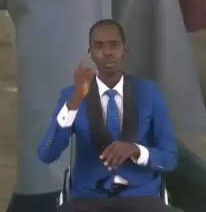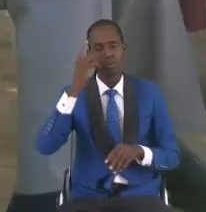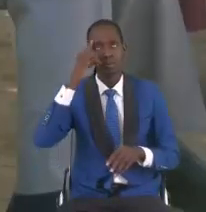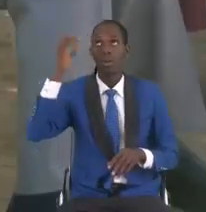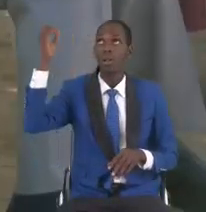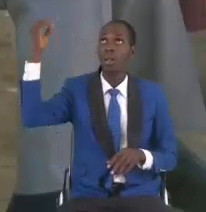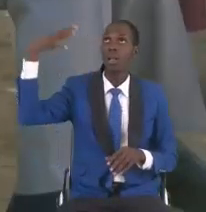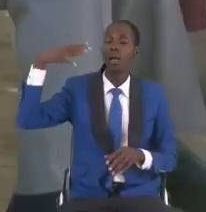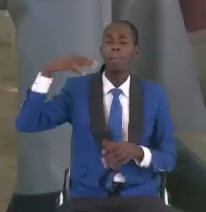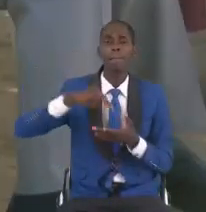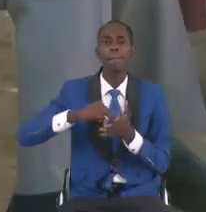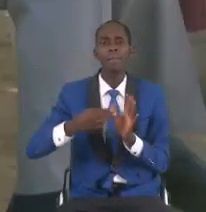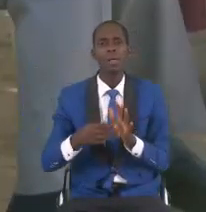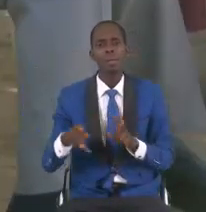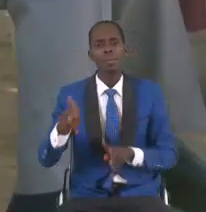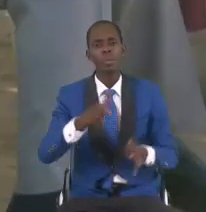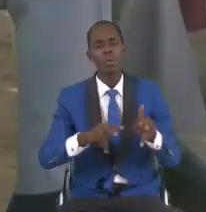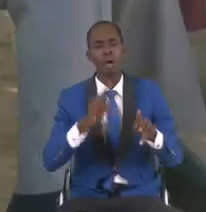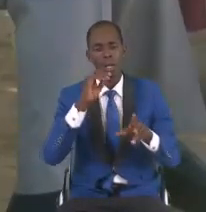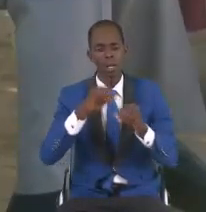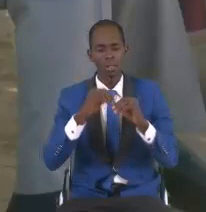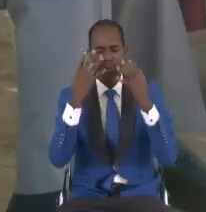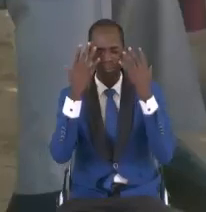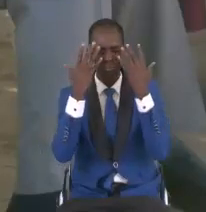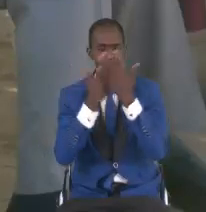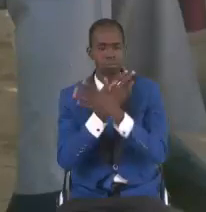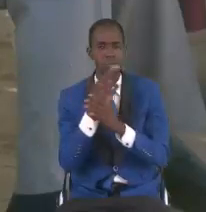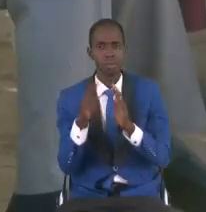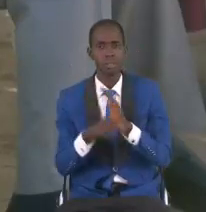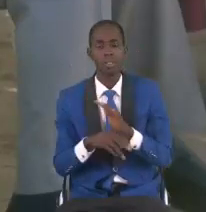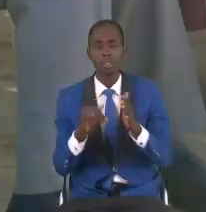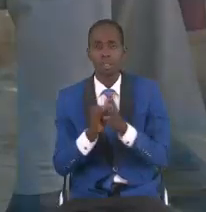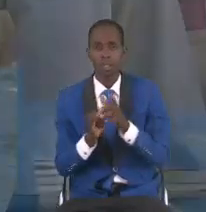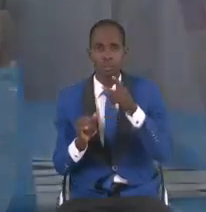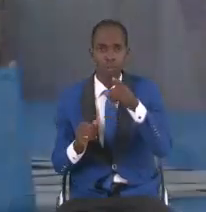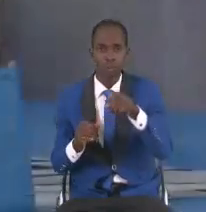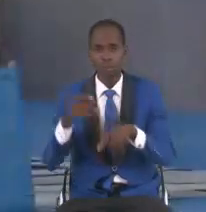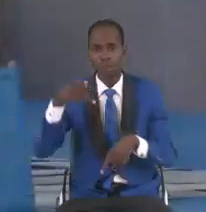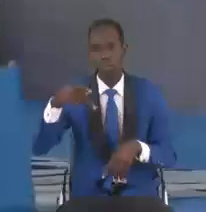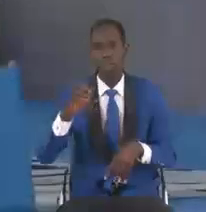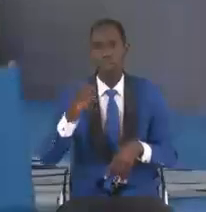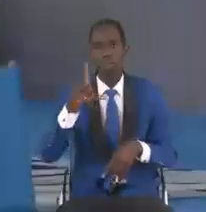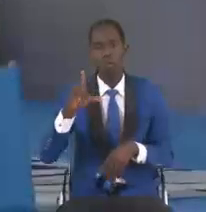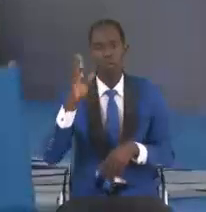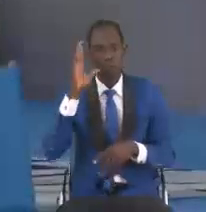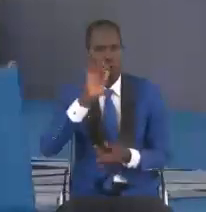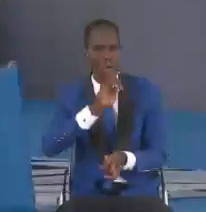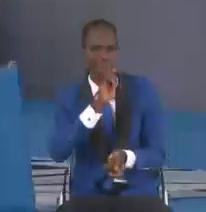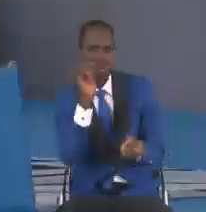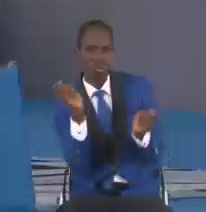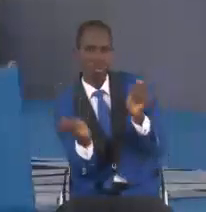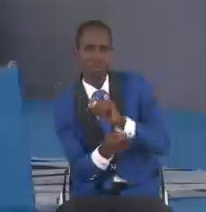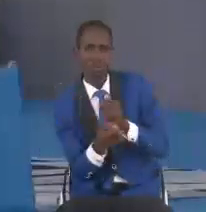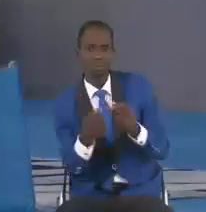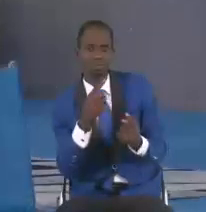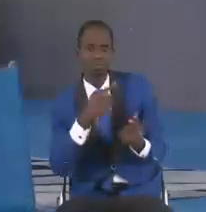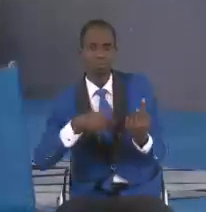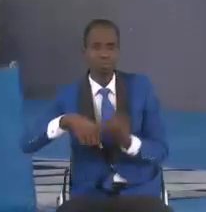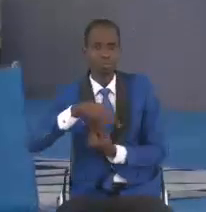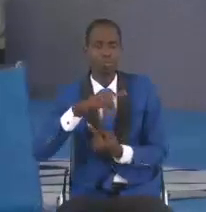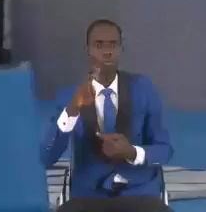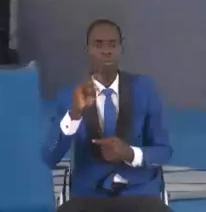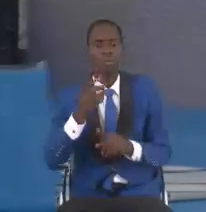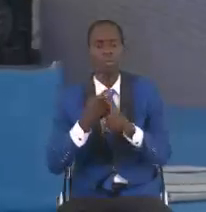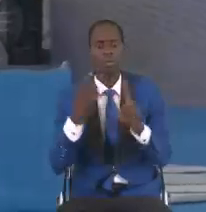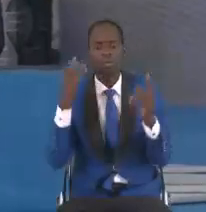is, they have been in darkness. That you, Paul the apostle, you will turn them from darkness to light. And